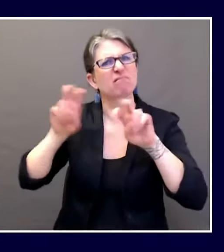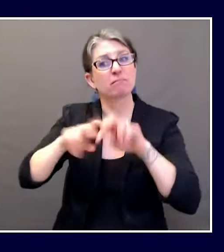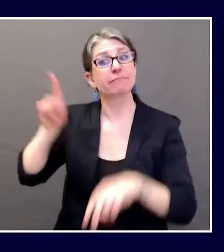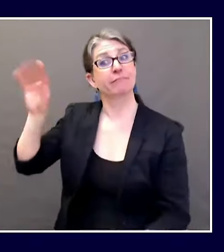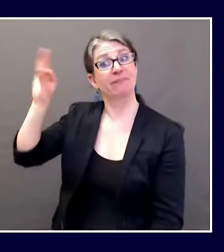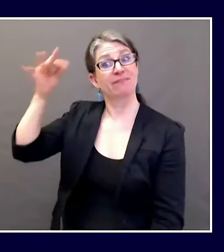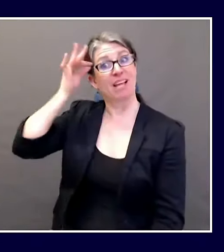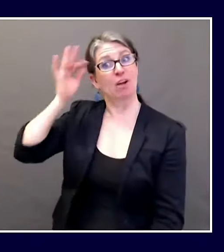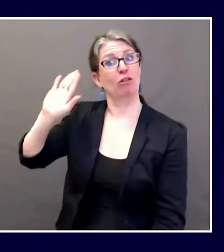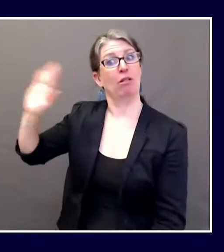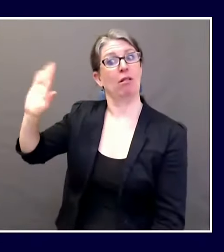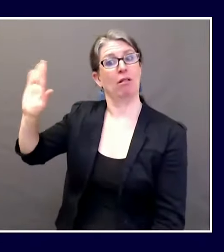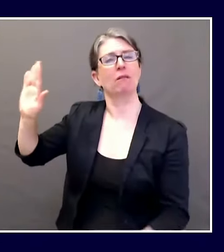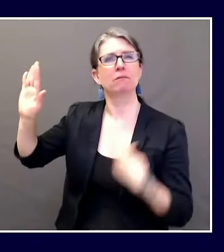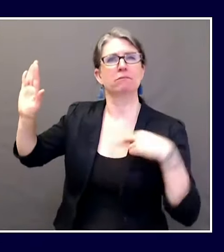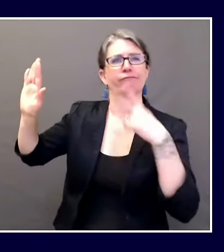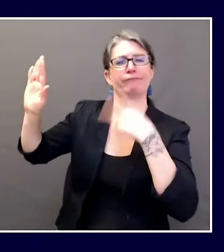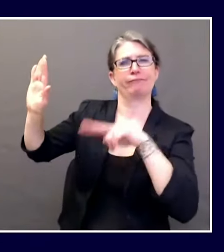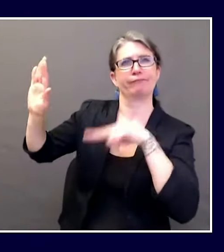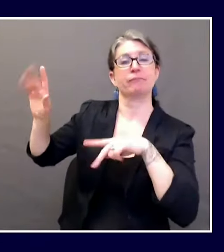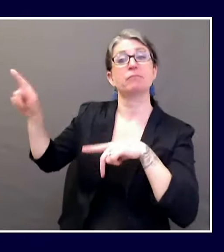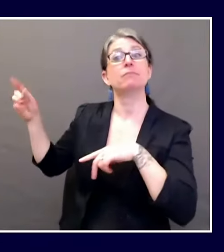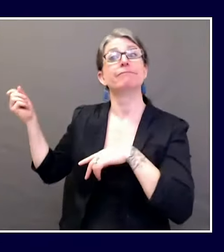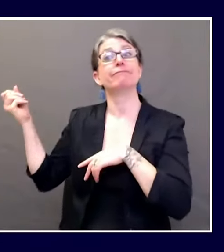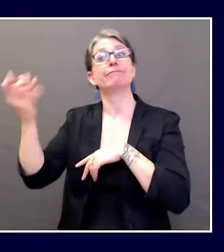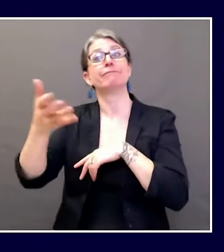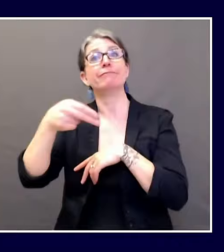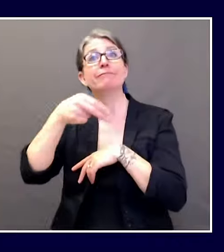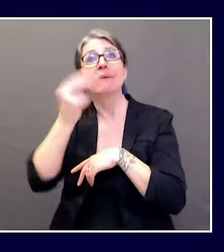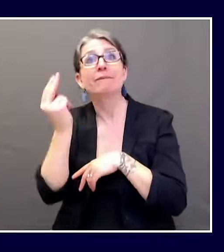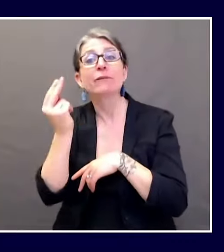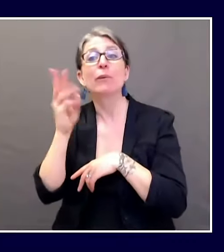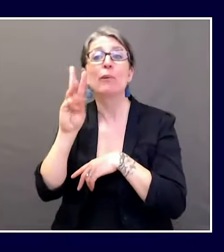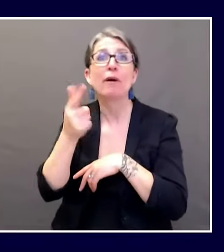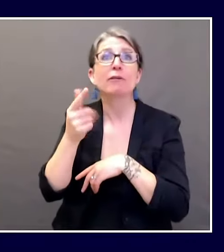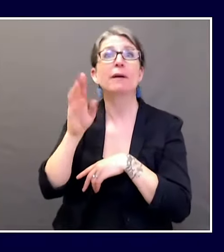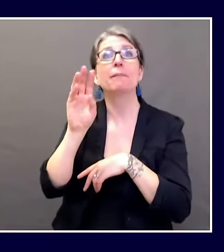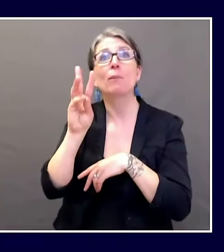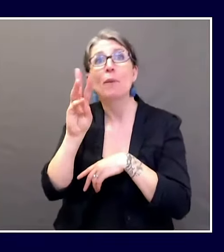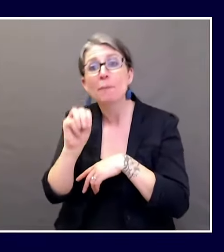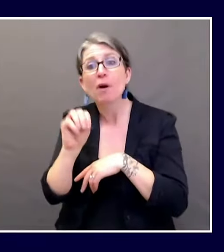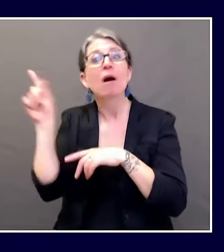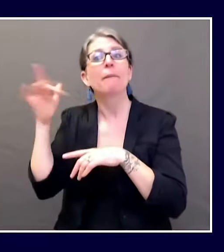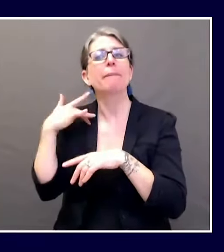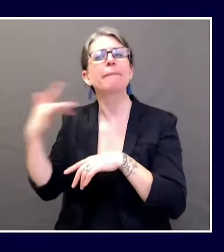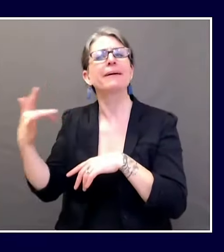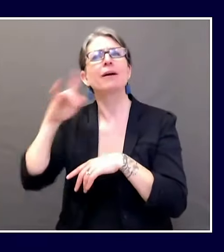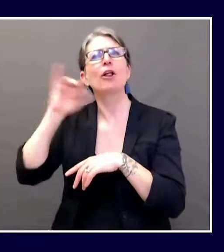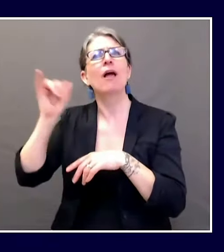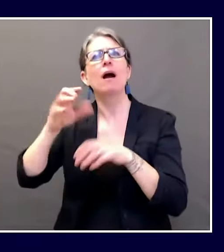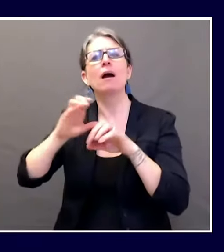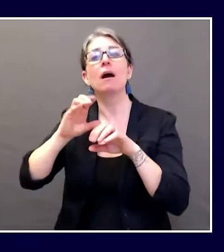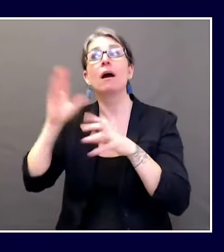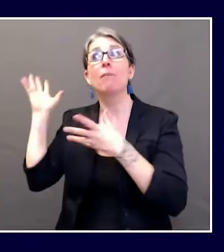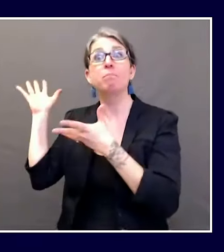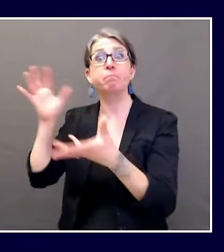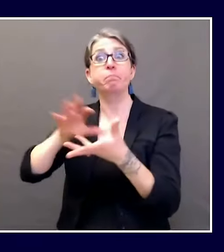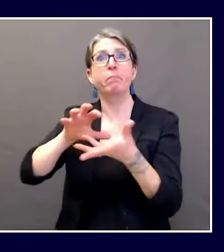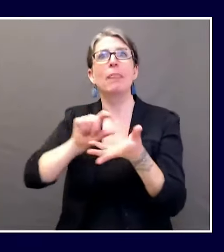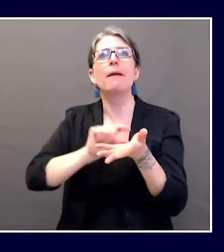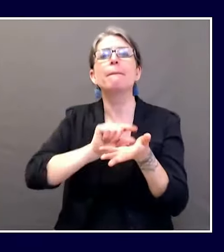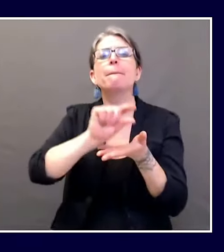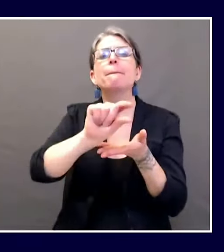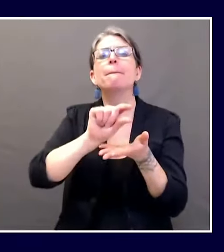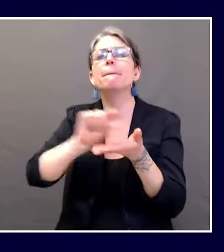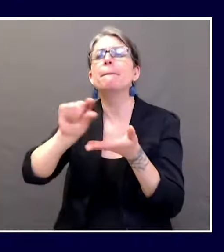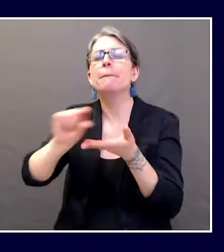vaccine, and they meter out the vaccine every other day or so to the stores that need it based on their scheduled demand. Again,